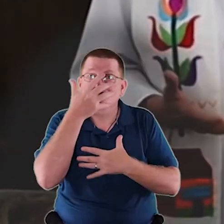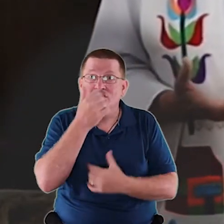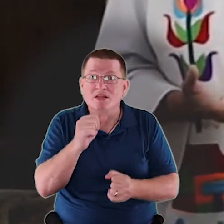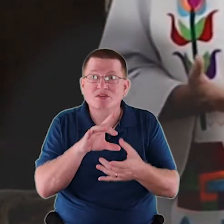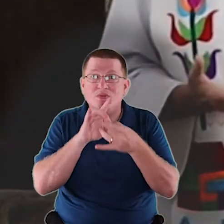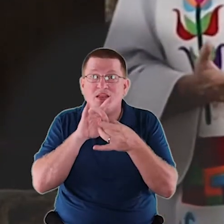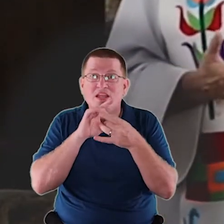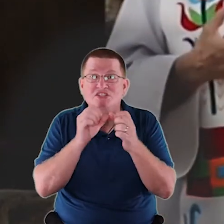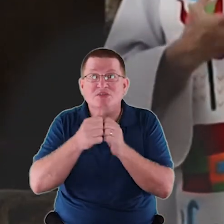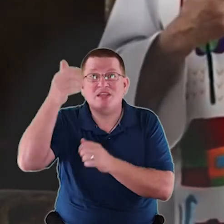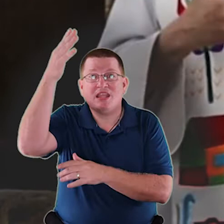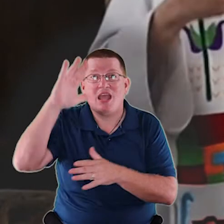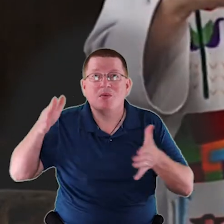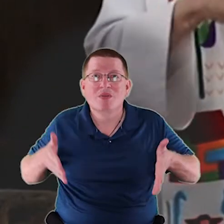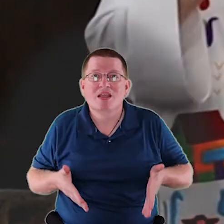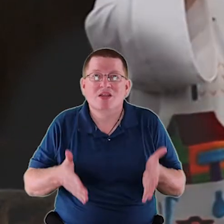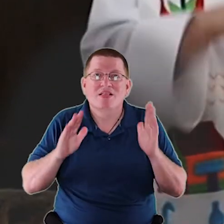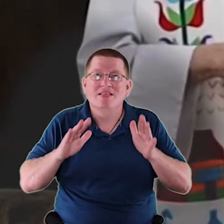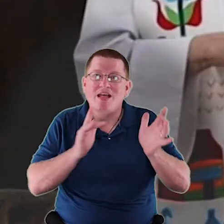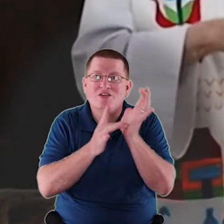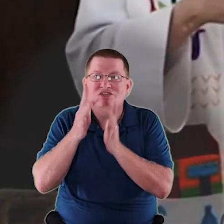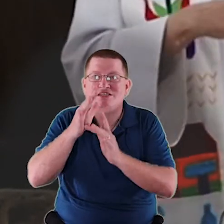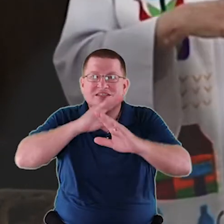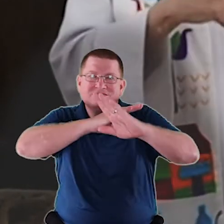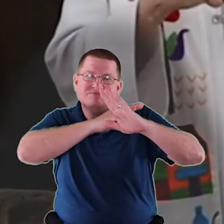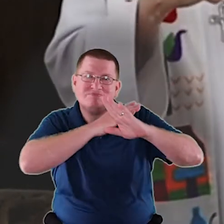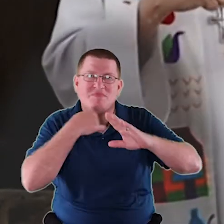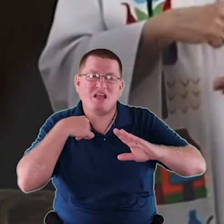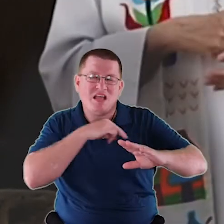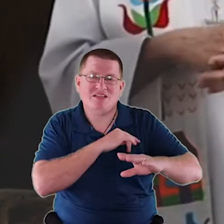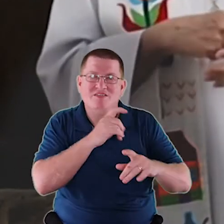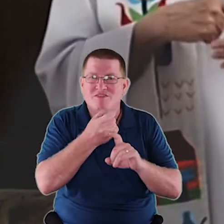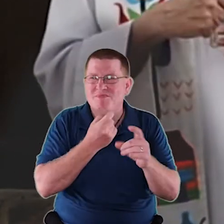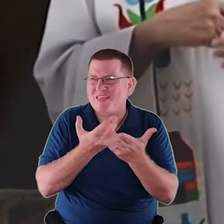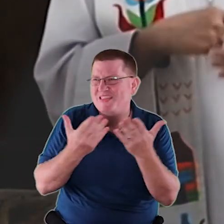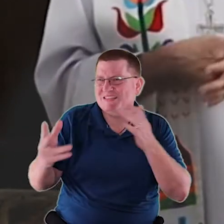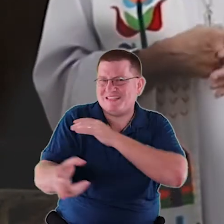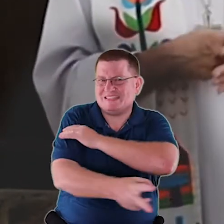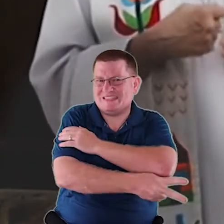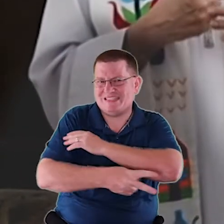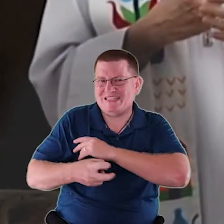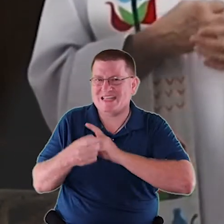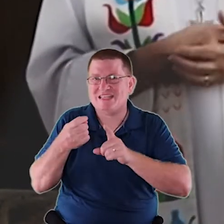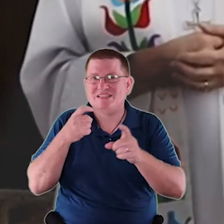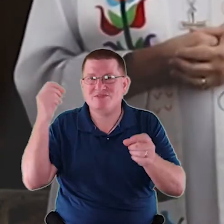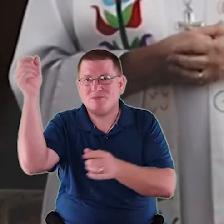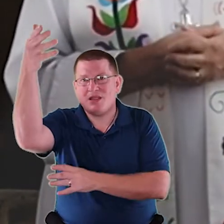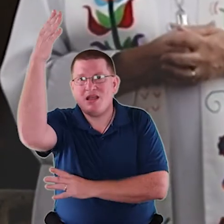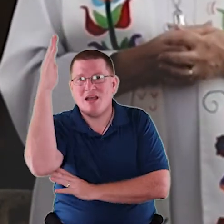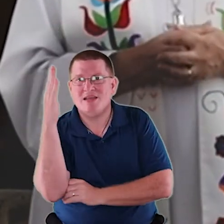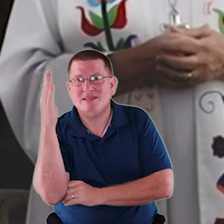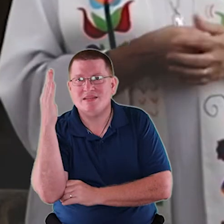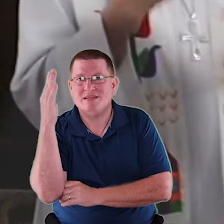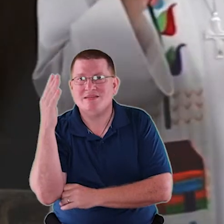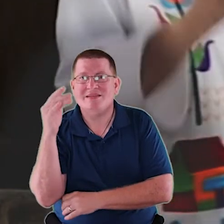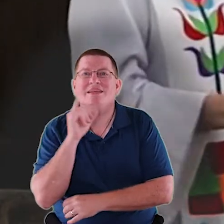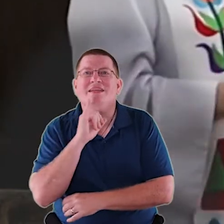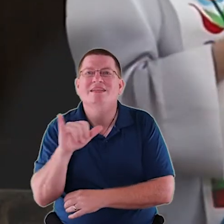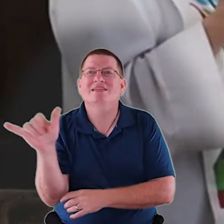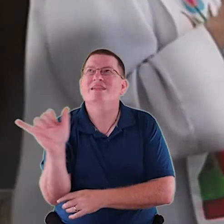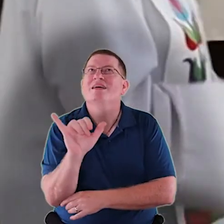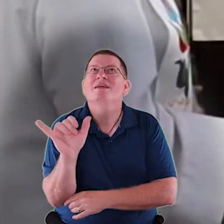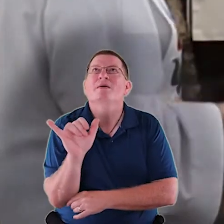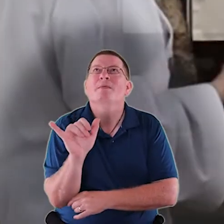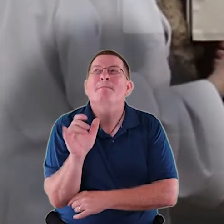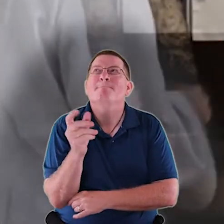trusting relationship with God, we allow Jesus to keep us from those things that steal us away from God. It